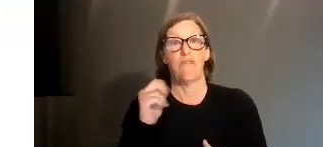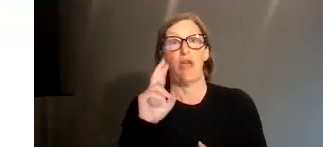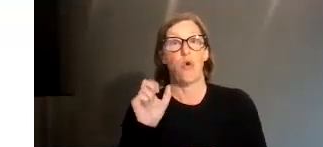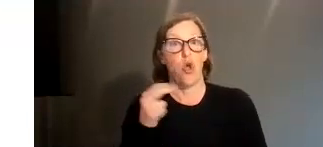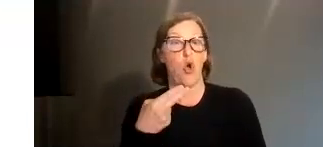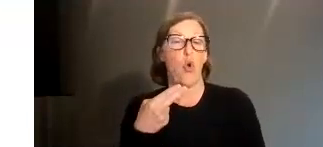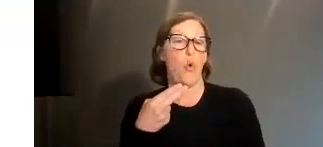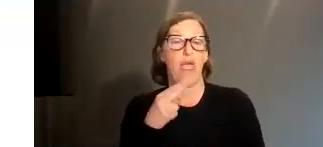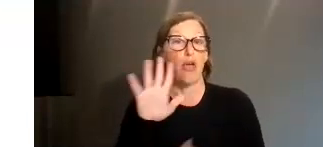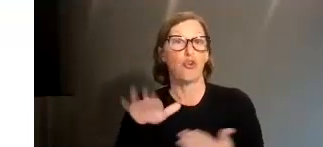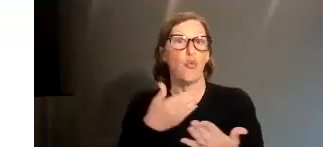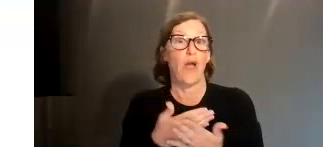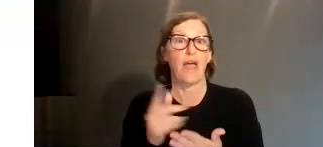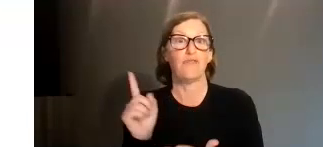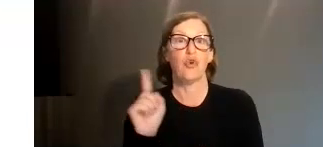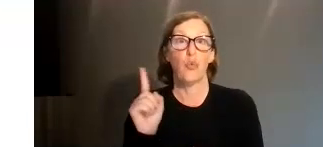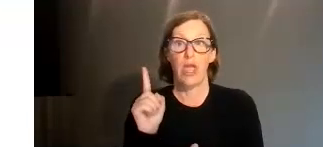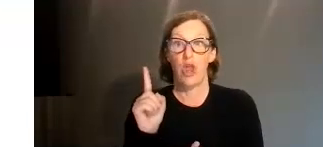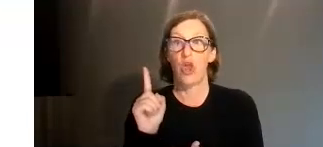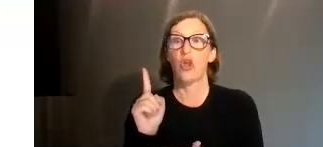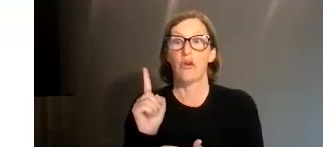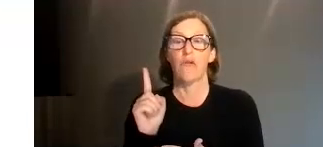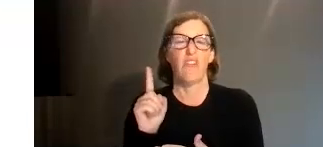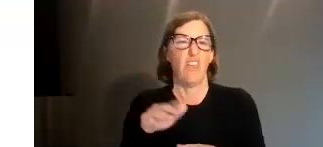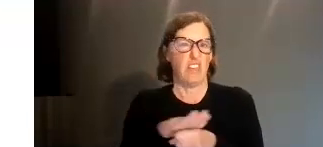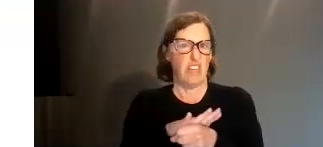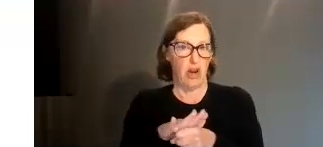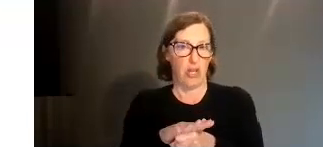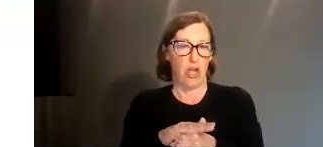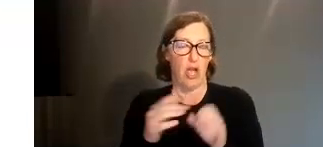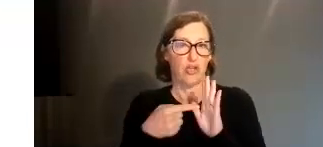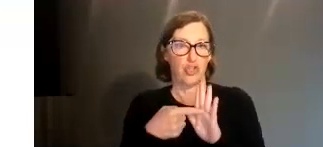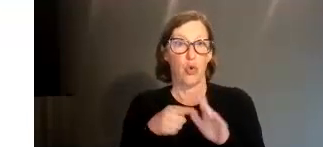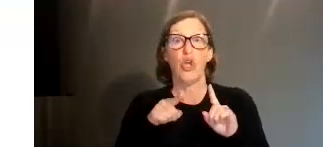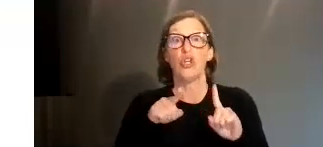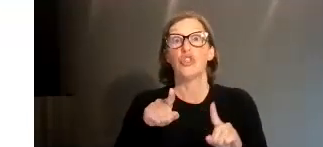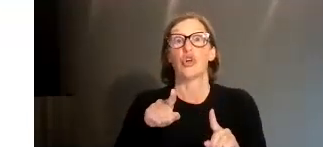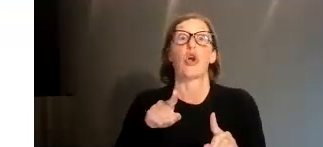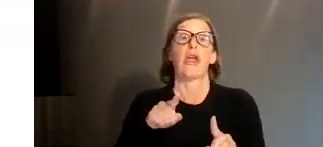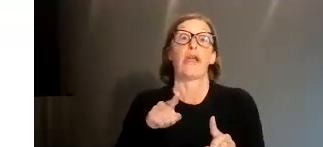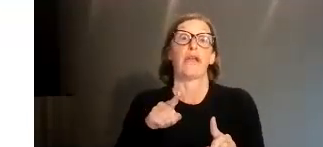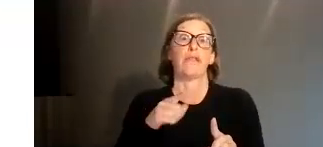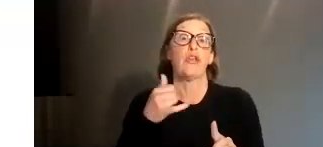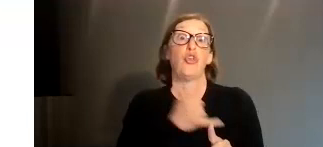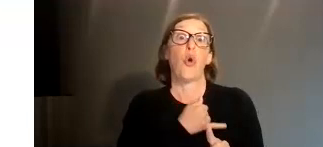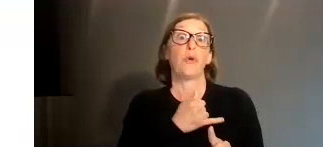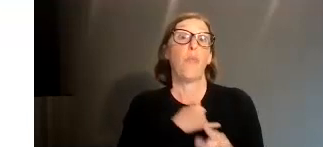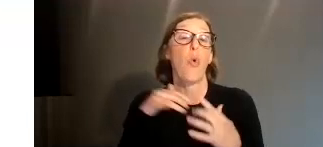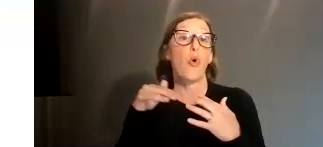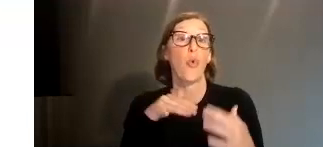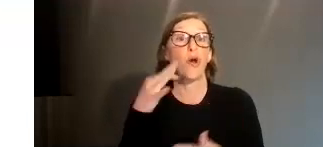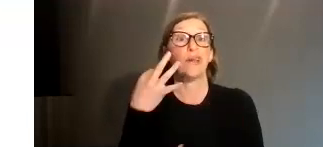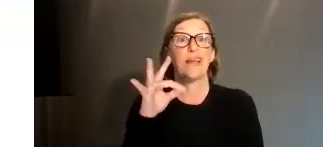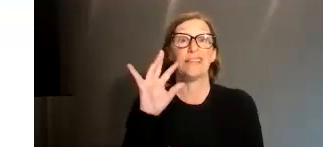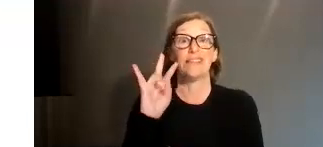landed in the Bardawil Sea. Later on, during the Yom Kippur War in 1973, a